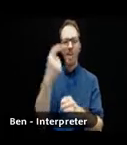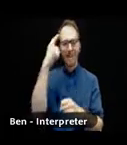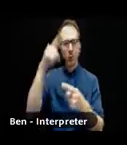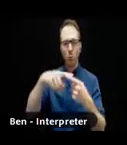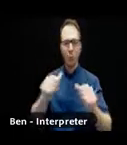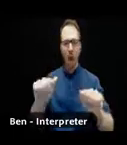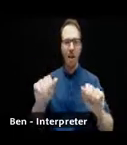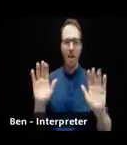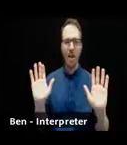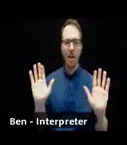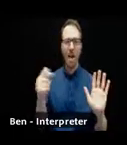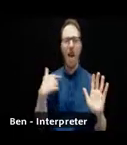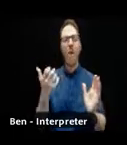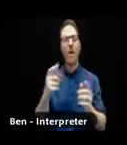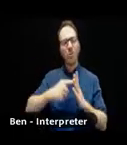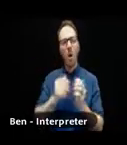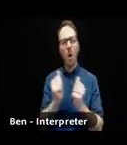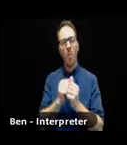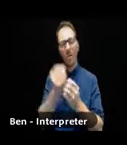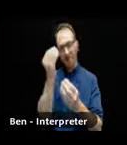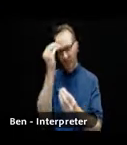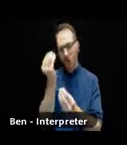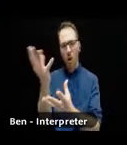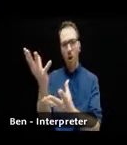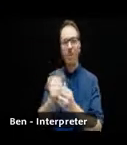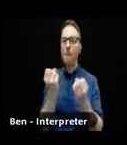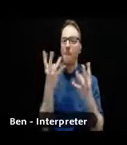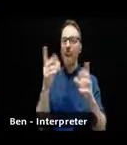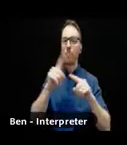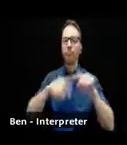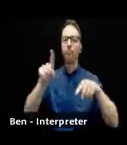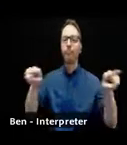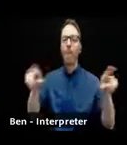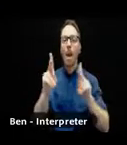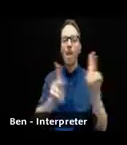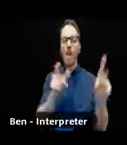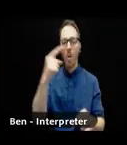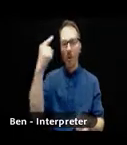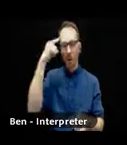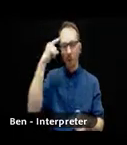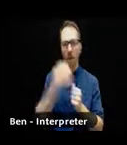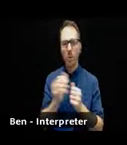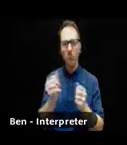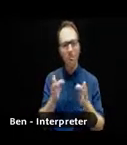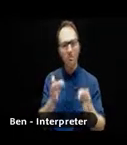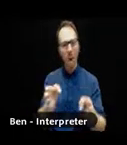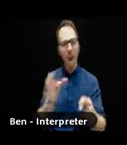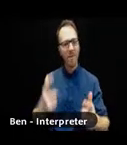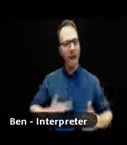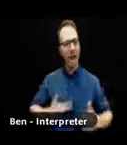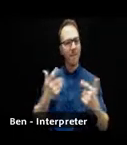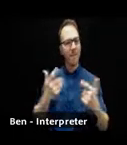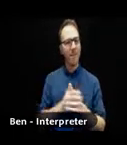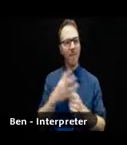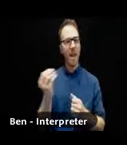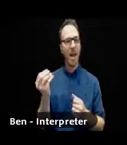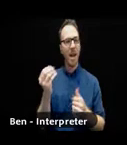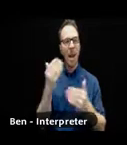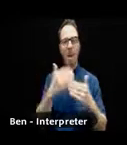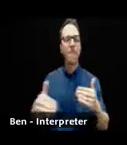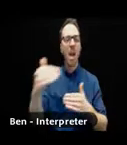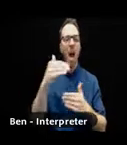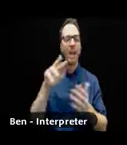want to start with acknowledging that there are many people who think that it is a way of life and that it is beyond